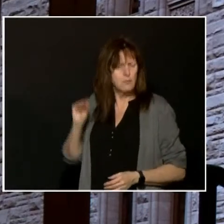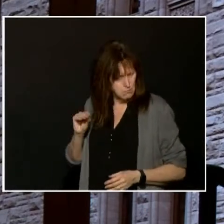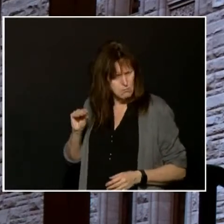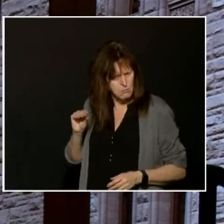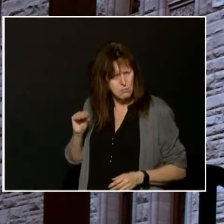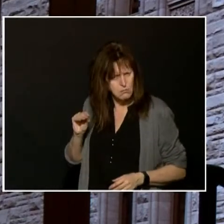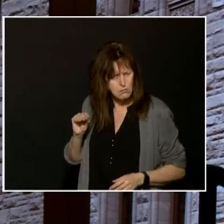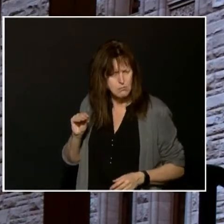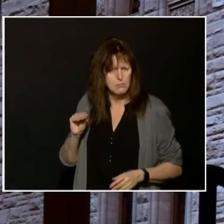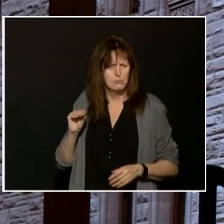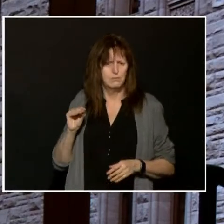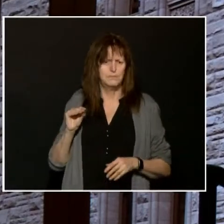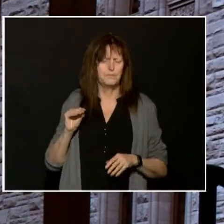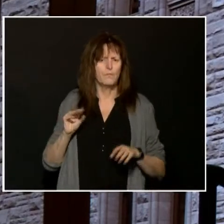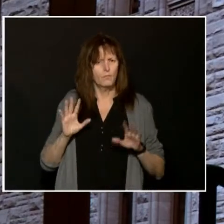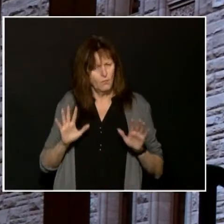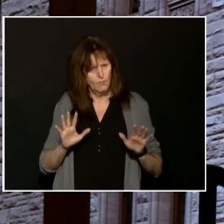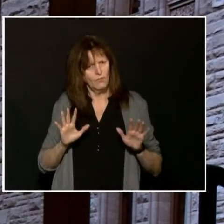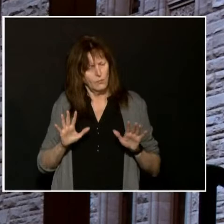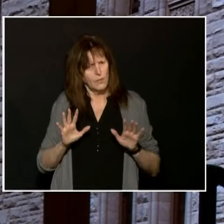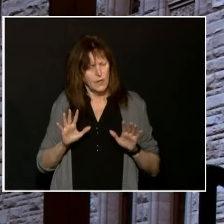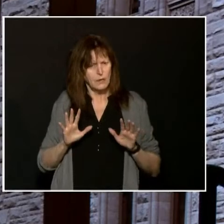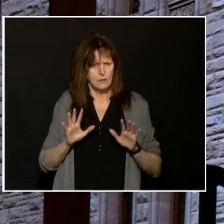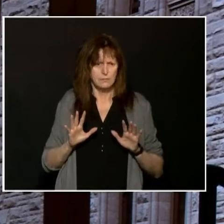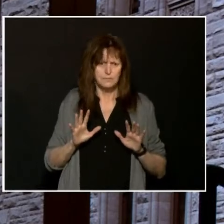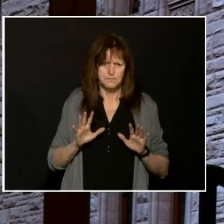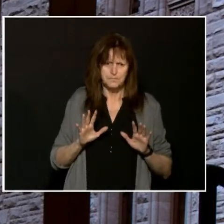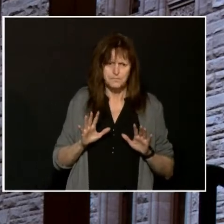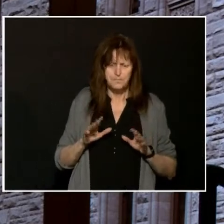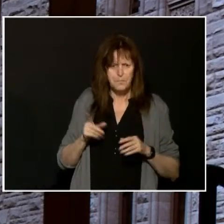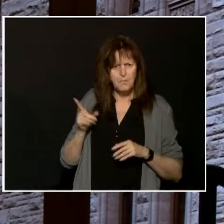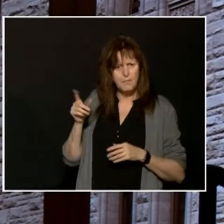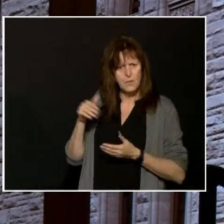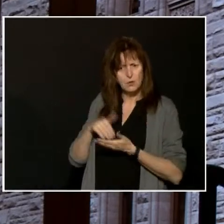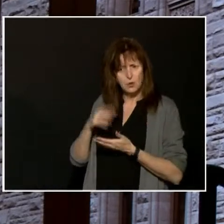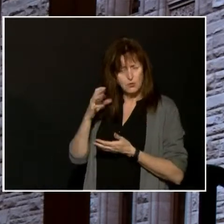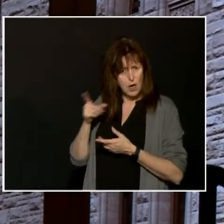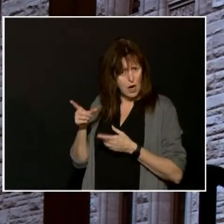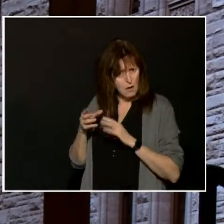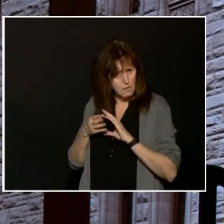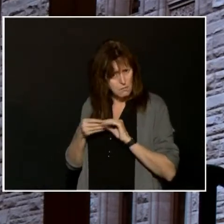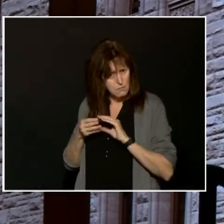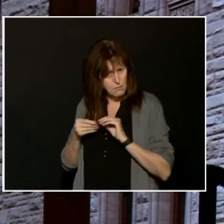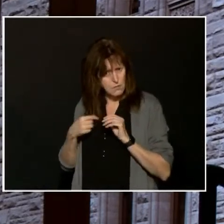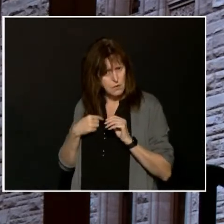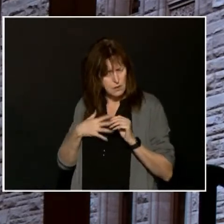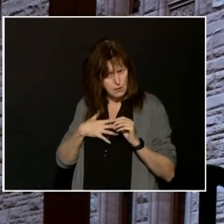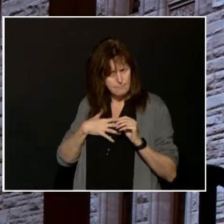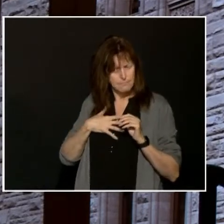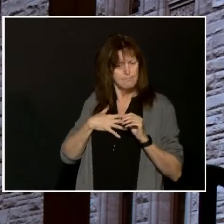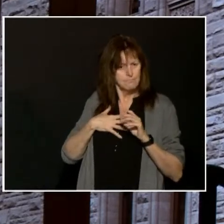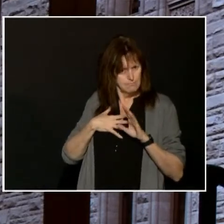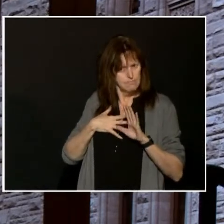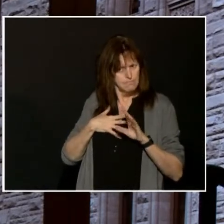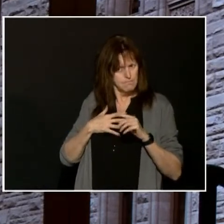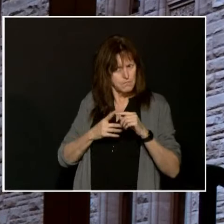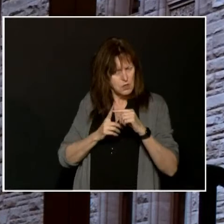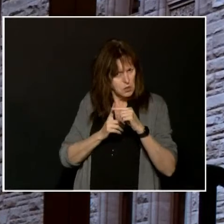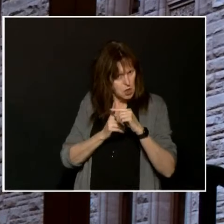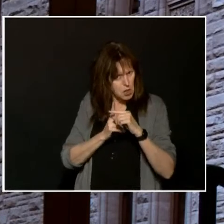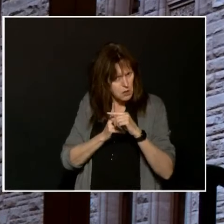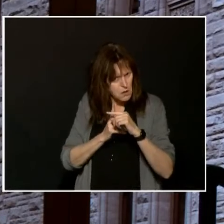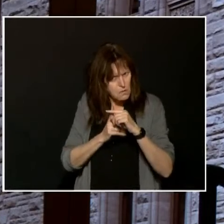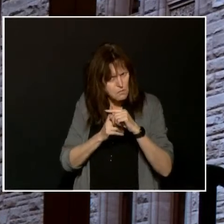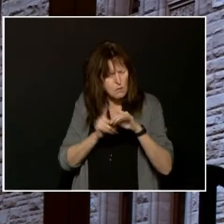So with that, I think the words I used with Dr. Brown, and he used the same thing, we're encouraged and optimistic. But at the same time, we're